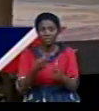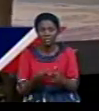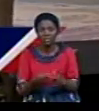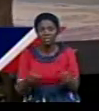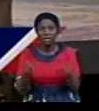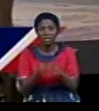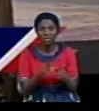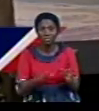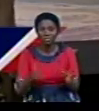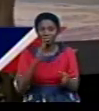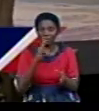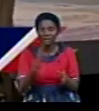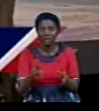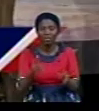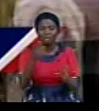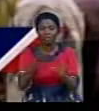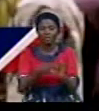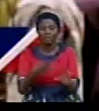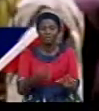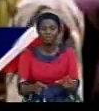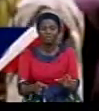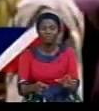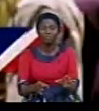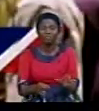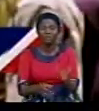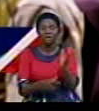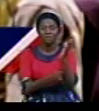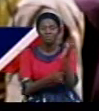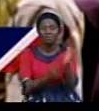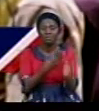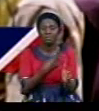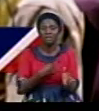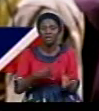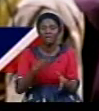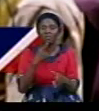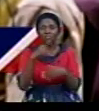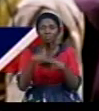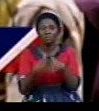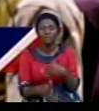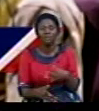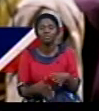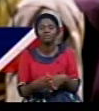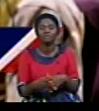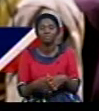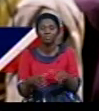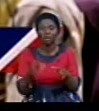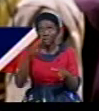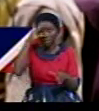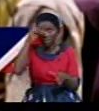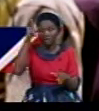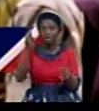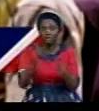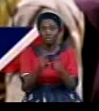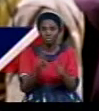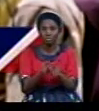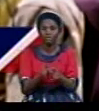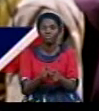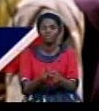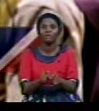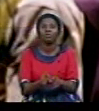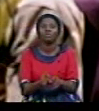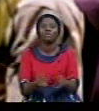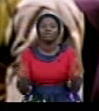partakers of Flesh and Blood he also himself likewise took part of the same that